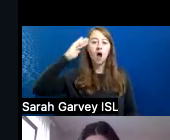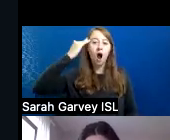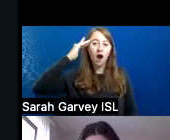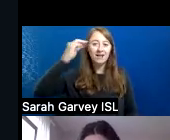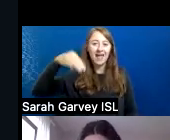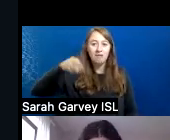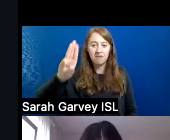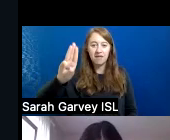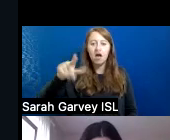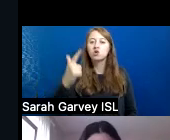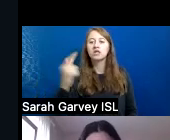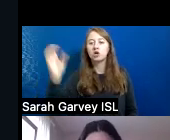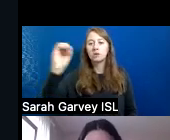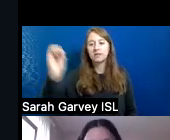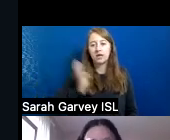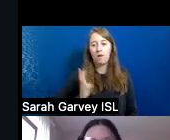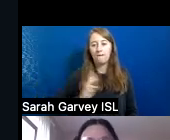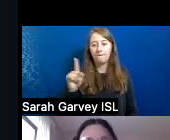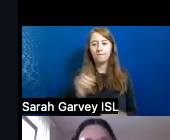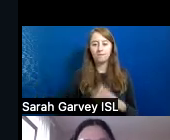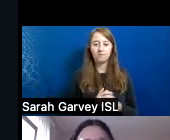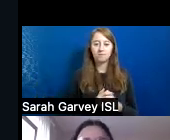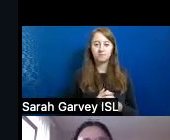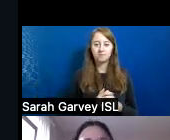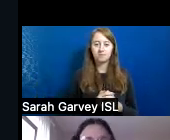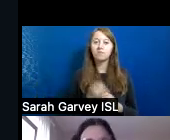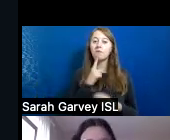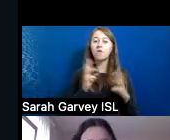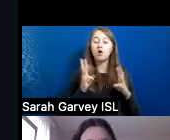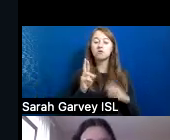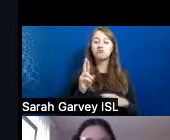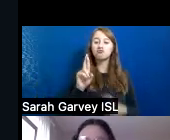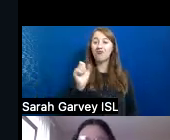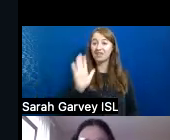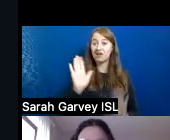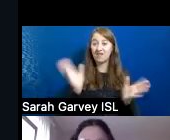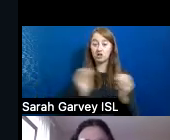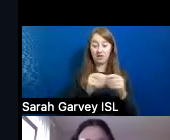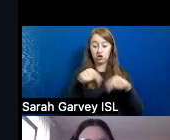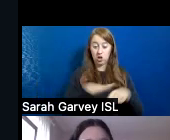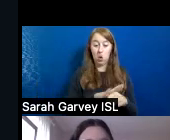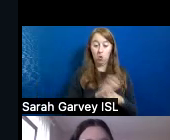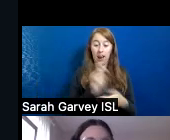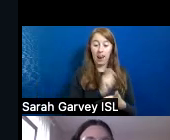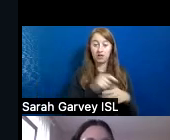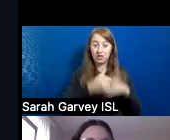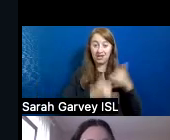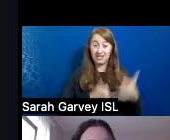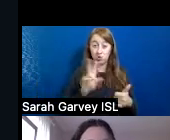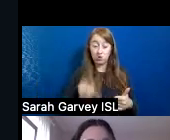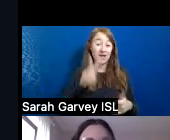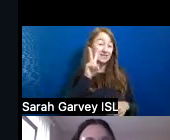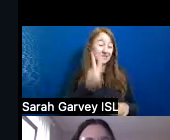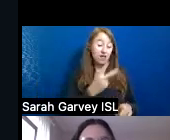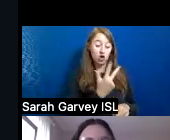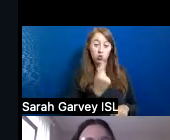women. And as Rachel actually mentioned in the beginning, in the local election this year, as you see, we had 31% women